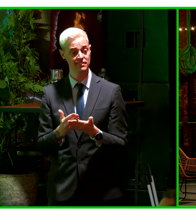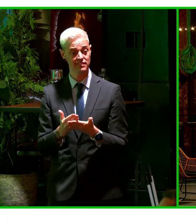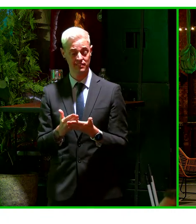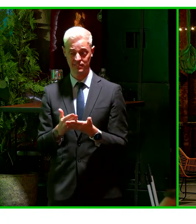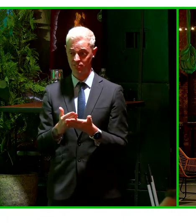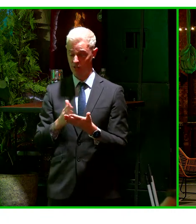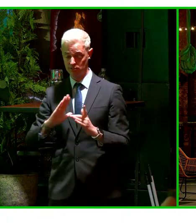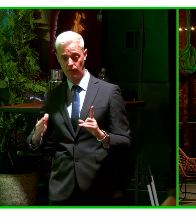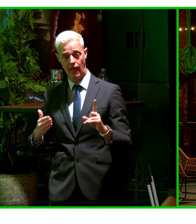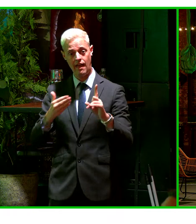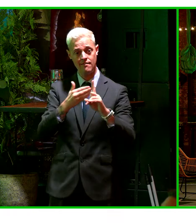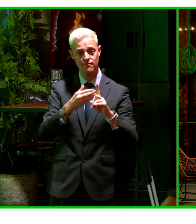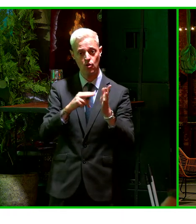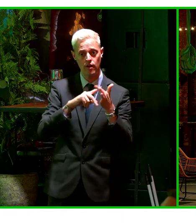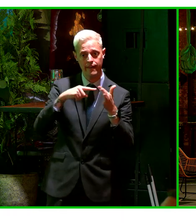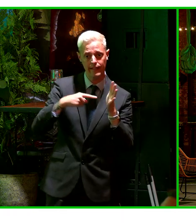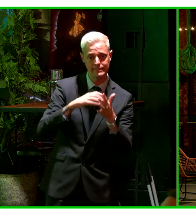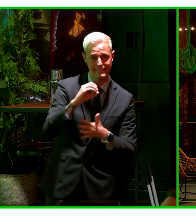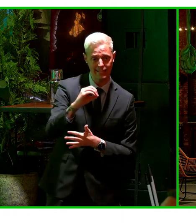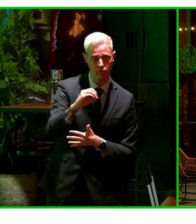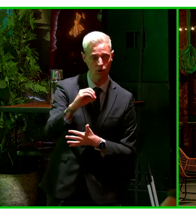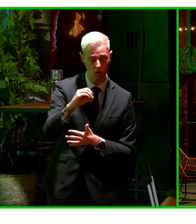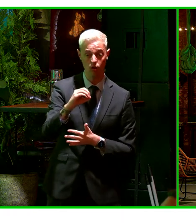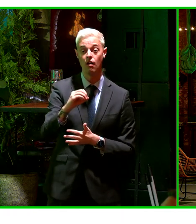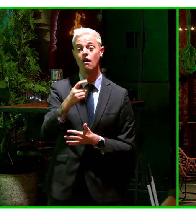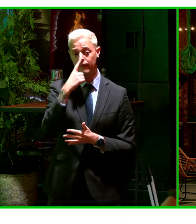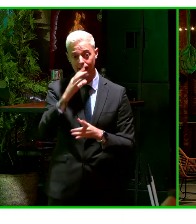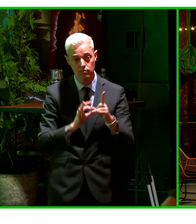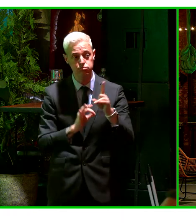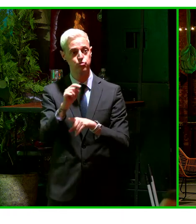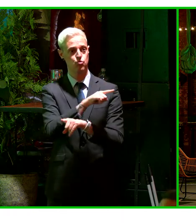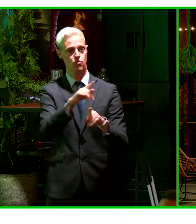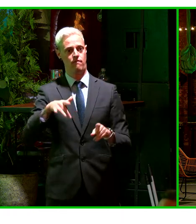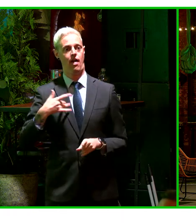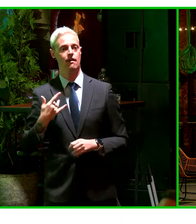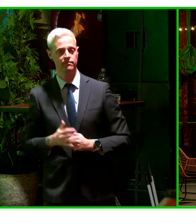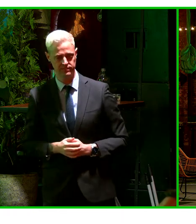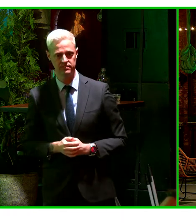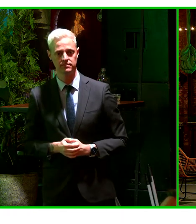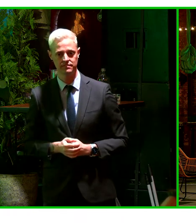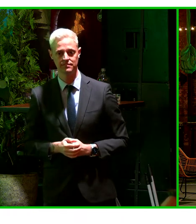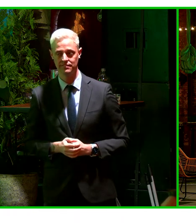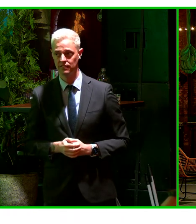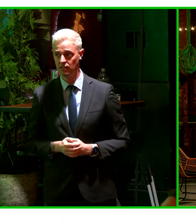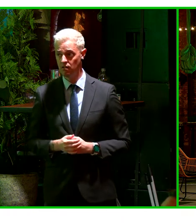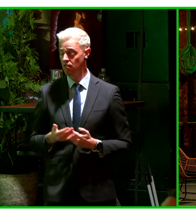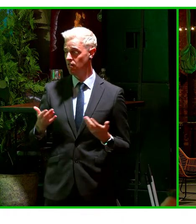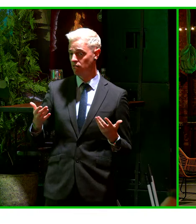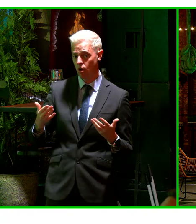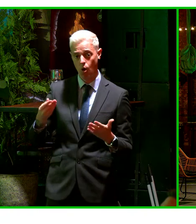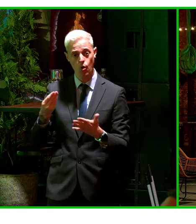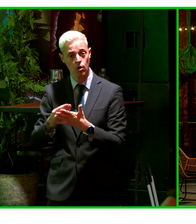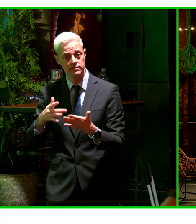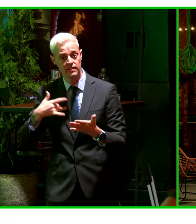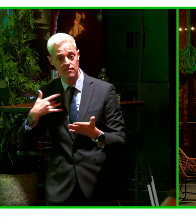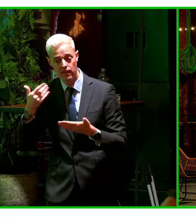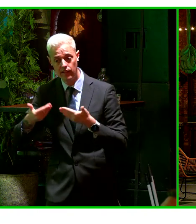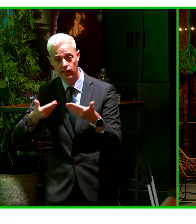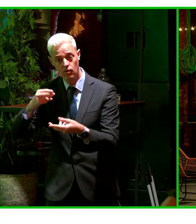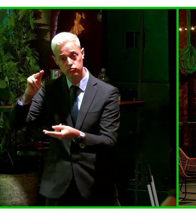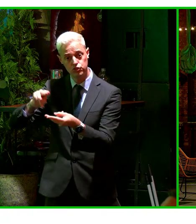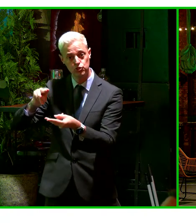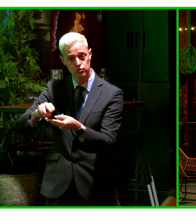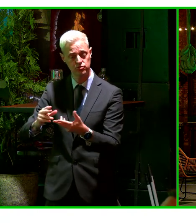net zero can improve people's lives, can lower the cost of living for people, rather